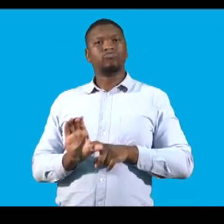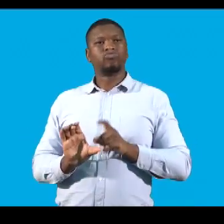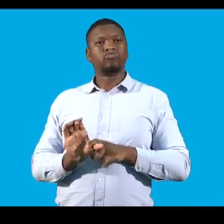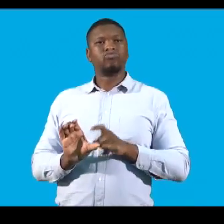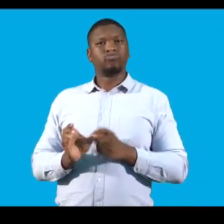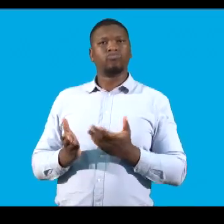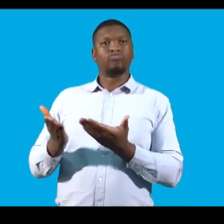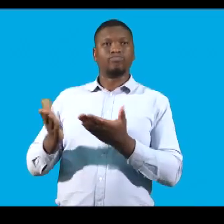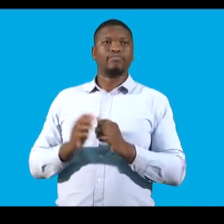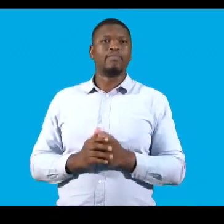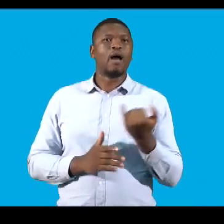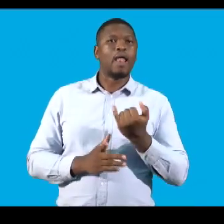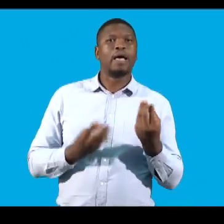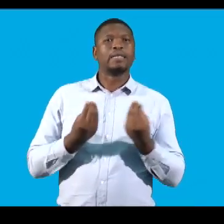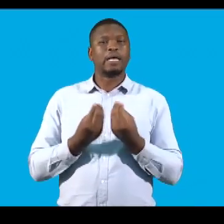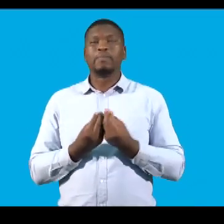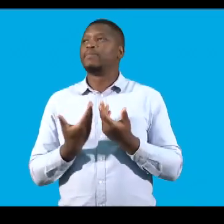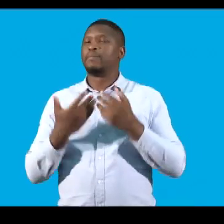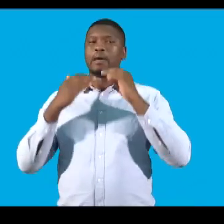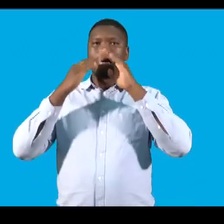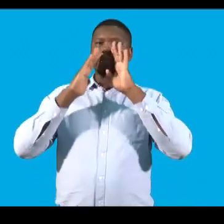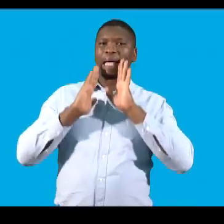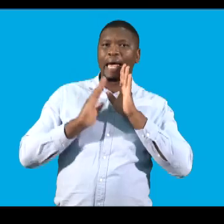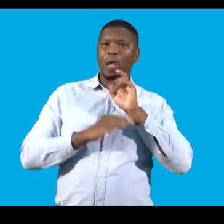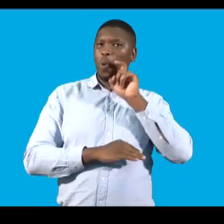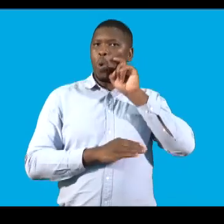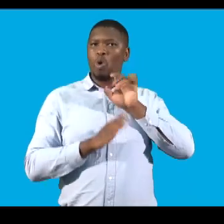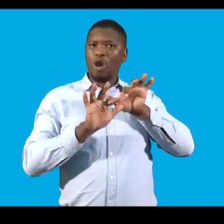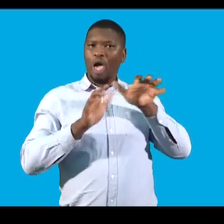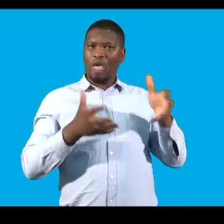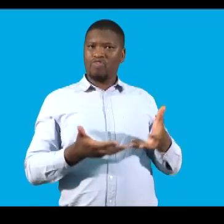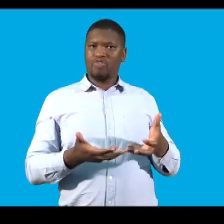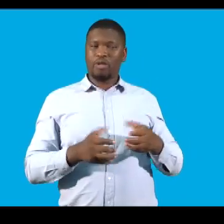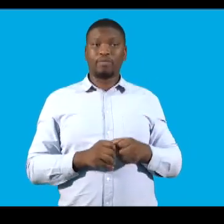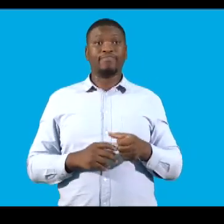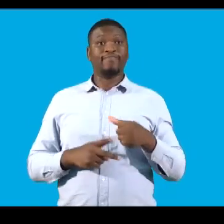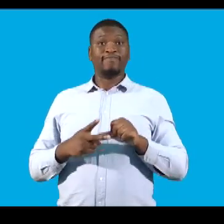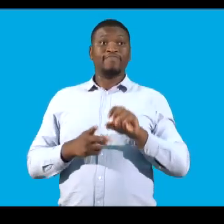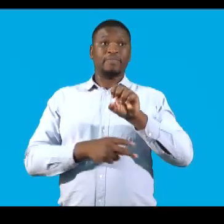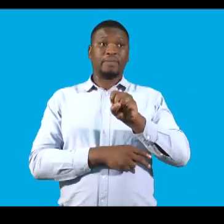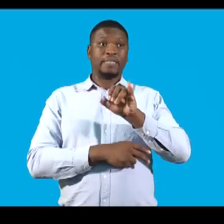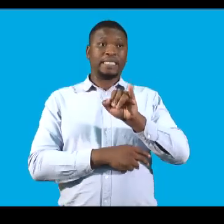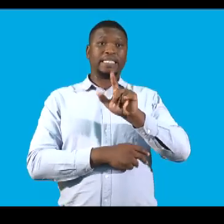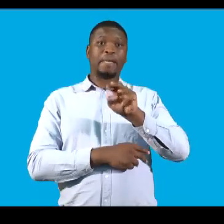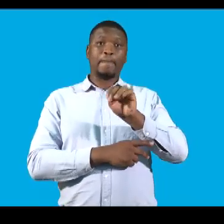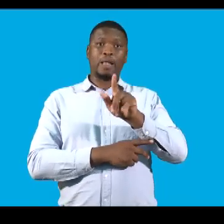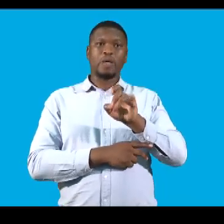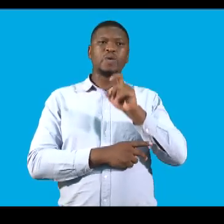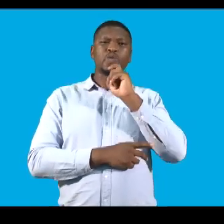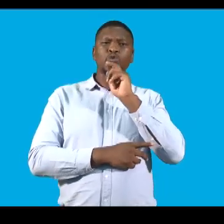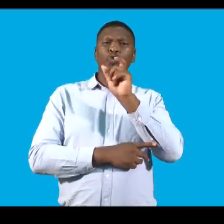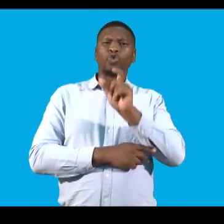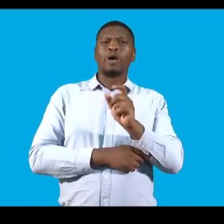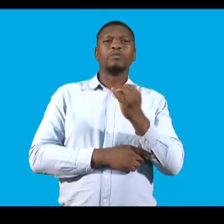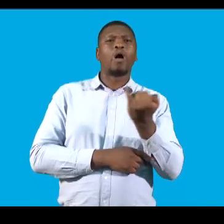earth is described as the sad old earth. Simile. A simile uses the words like or as to